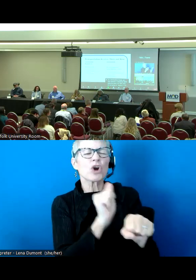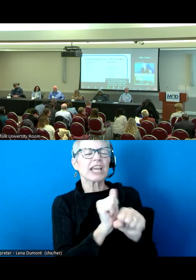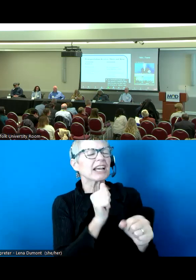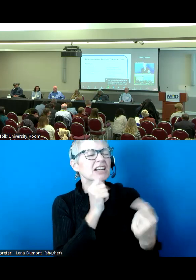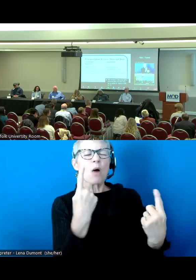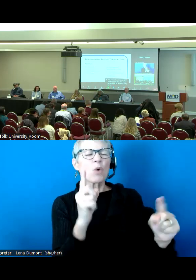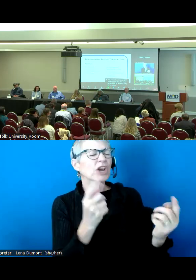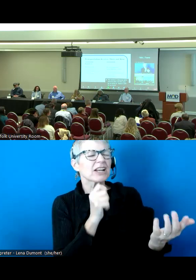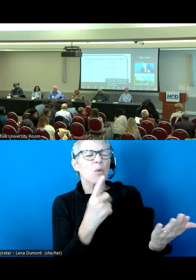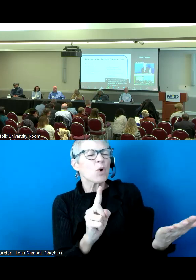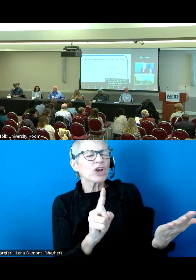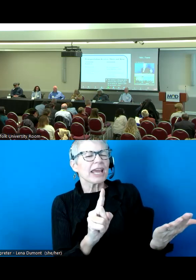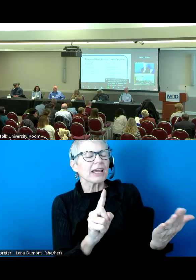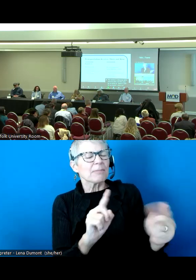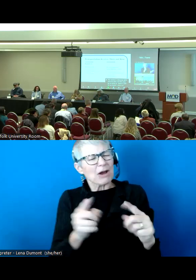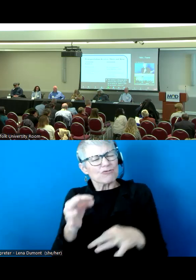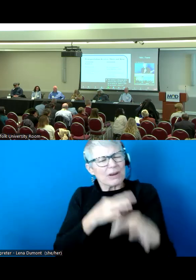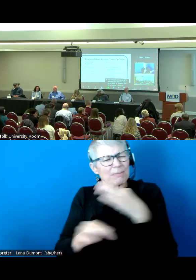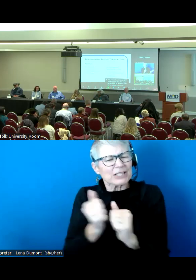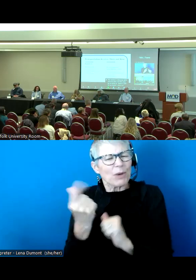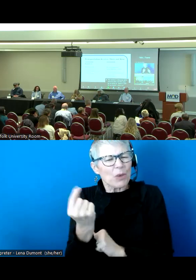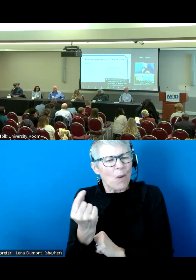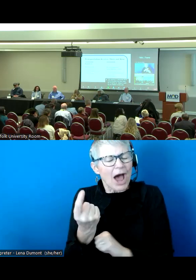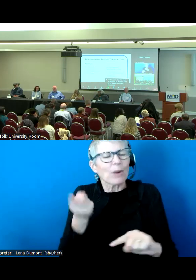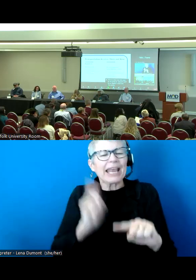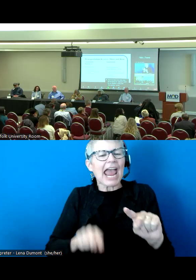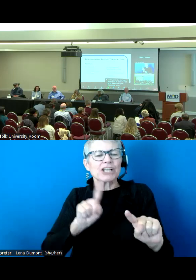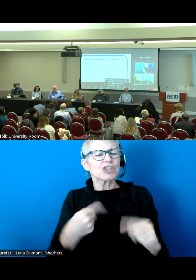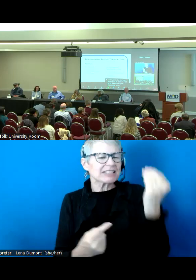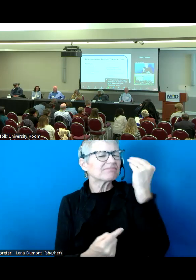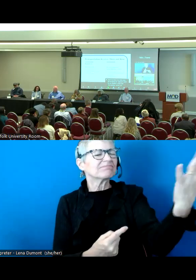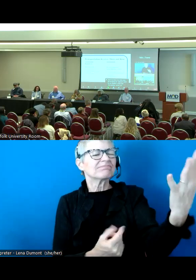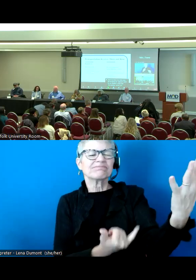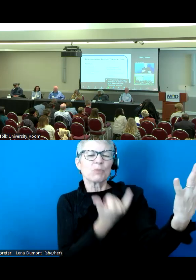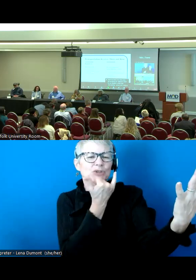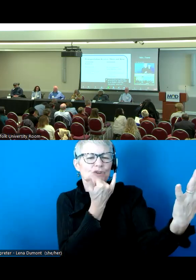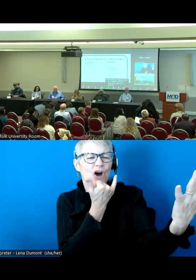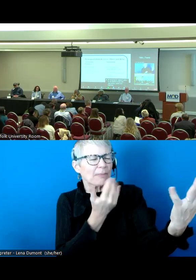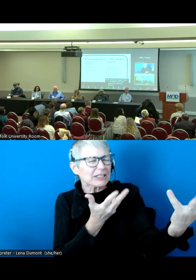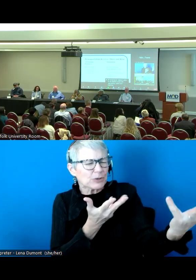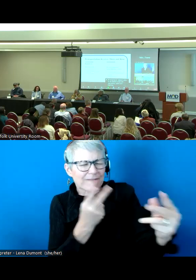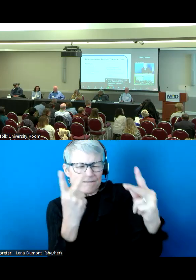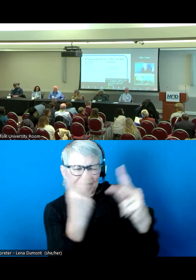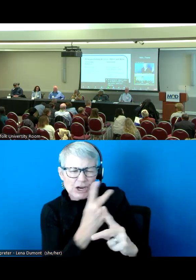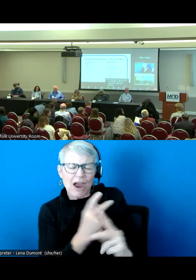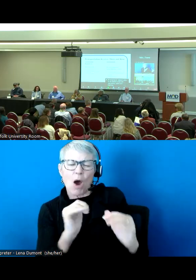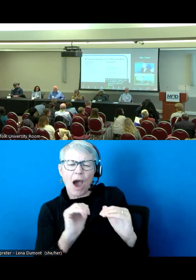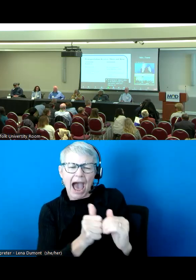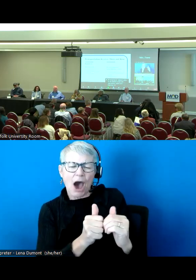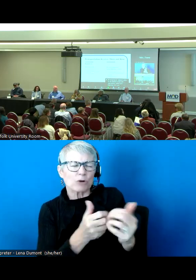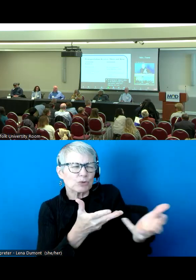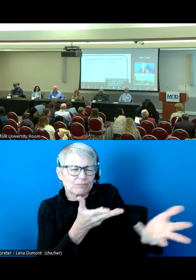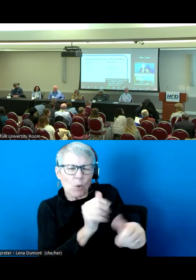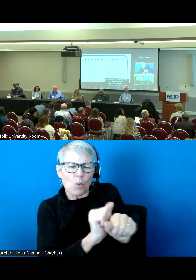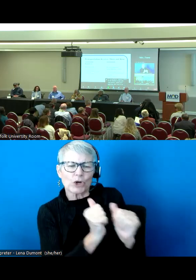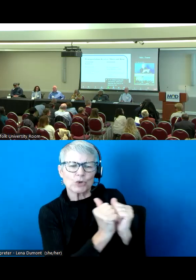the existing system and negotiate and come to an agreement about how we were going to